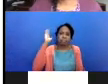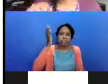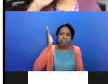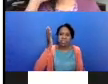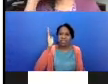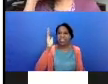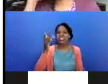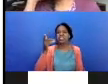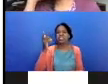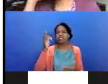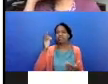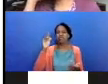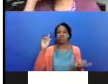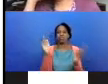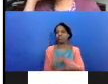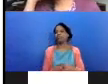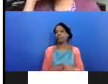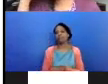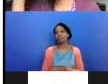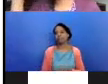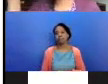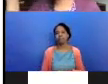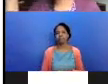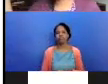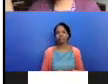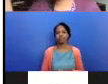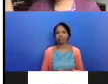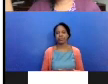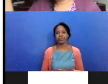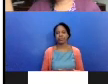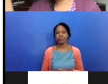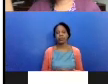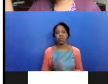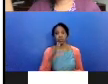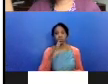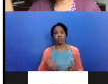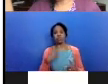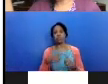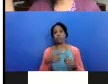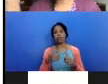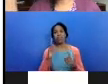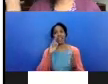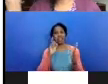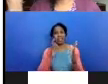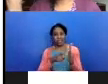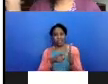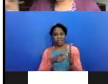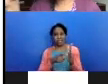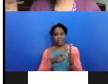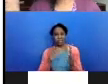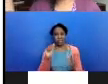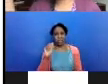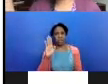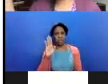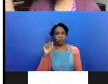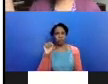Okay, you spoke about acknowledging the abuse rather than taking responsibility for the abuse. Okay, so the question is